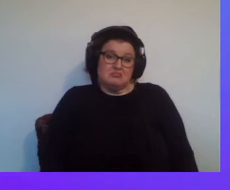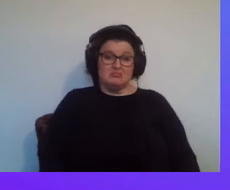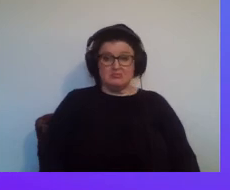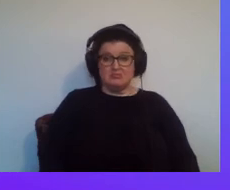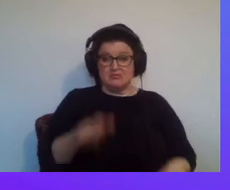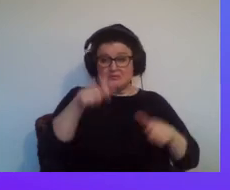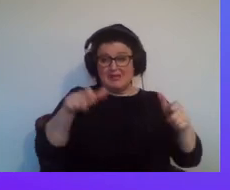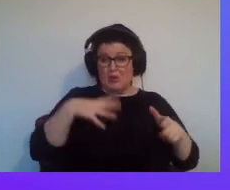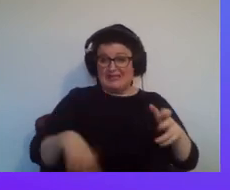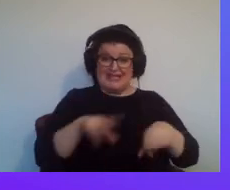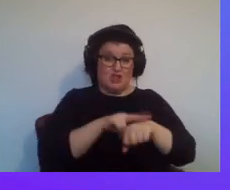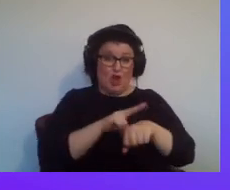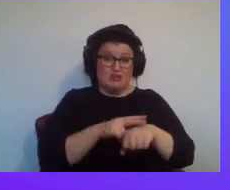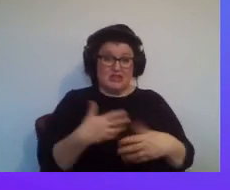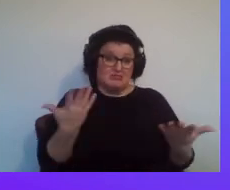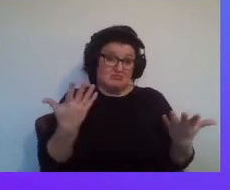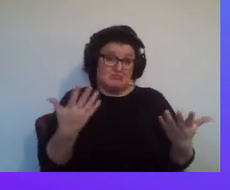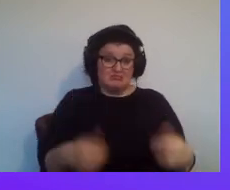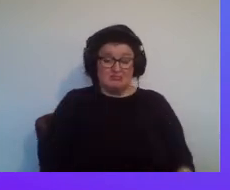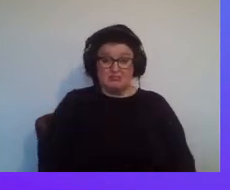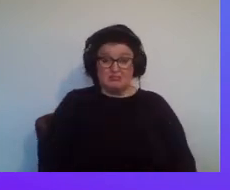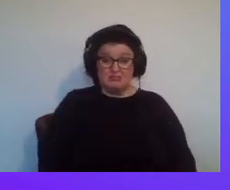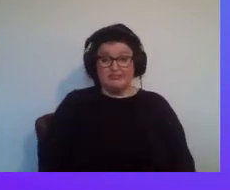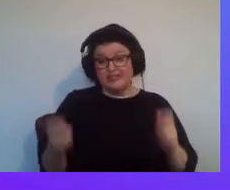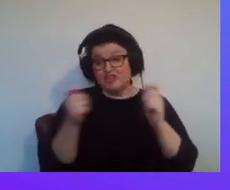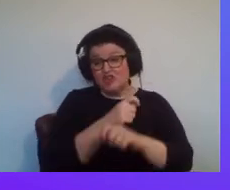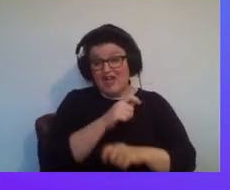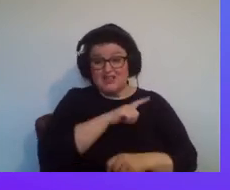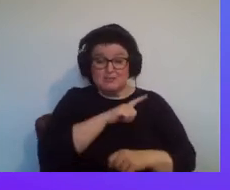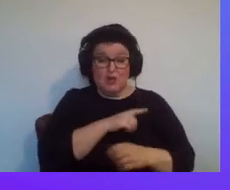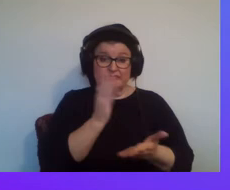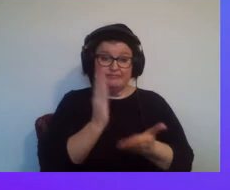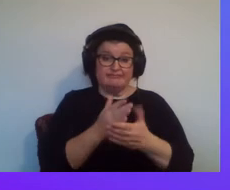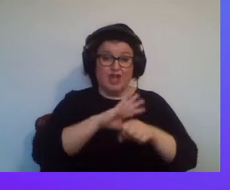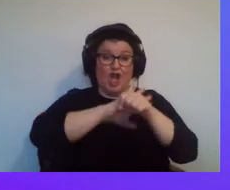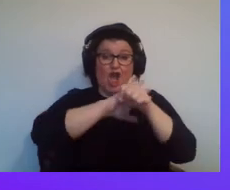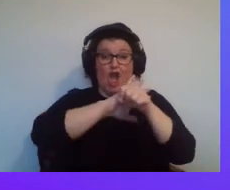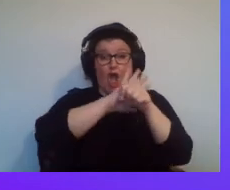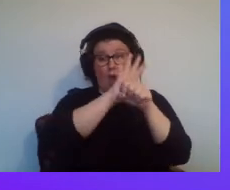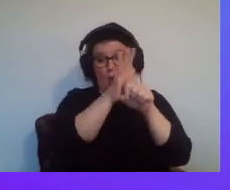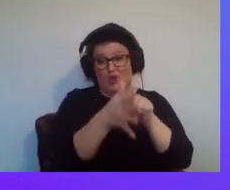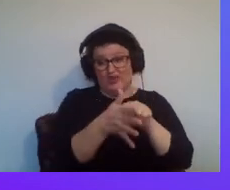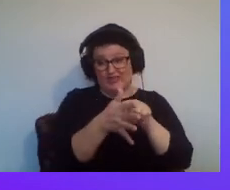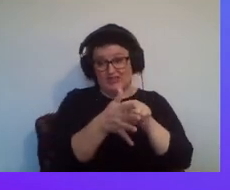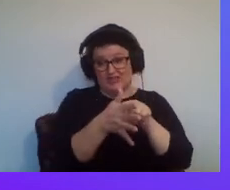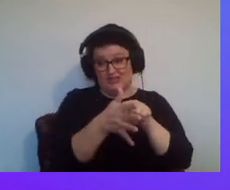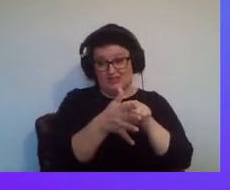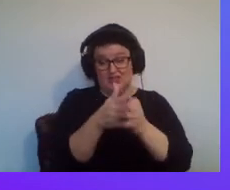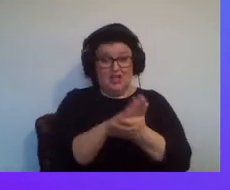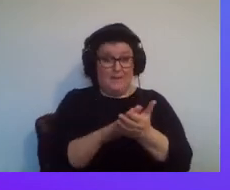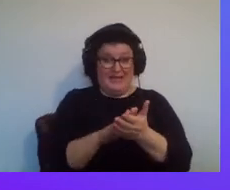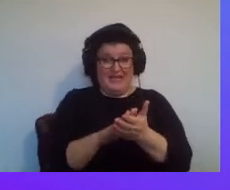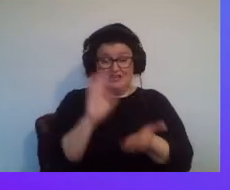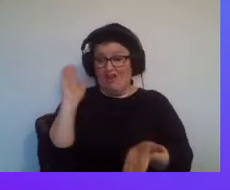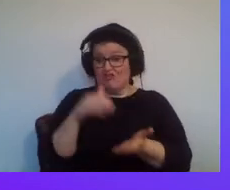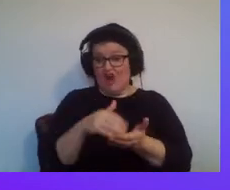access. That all changed with COVID because now we can't have people in crowds just coming in and getting